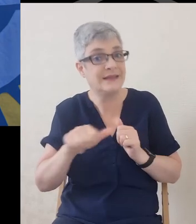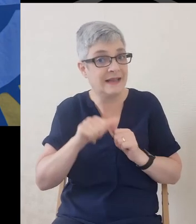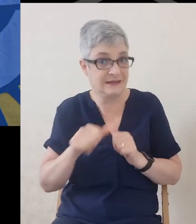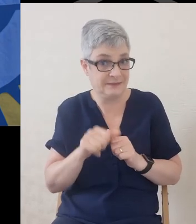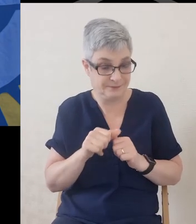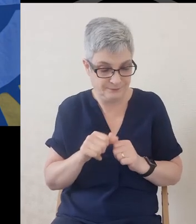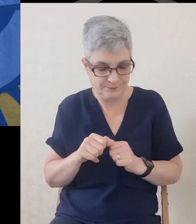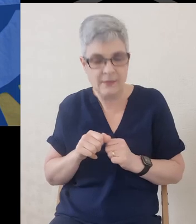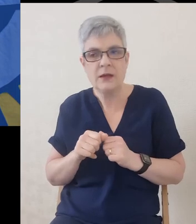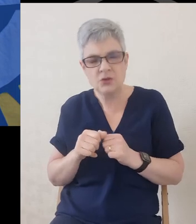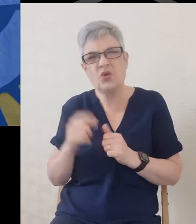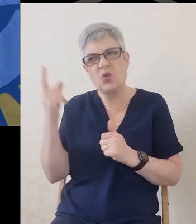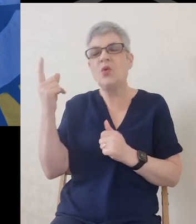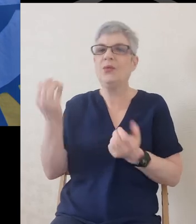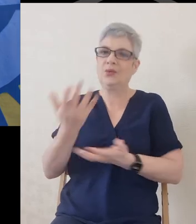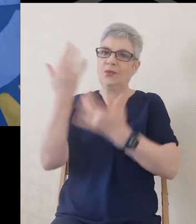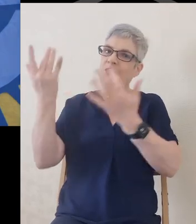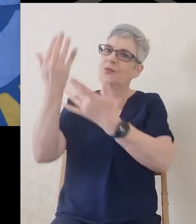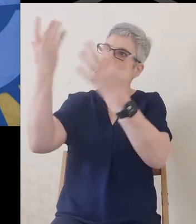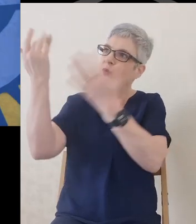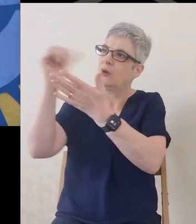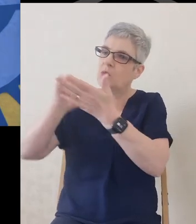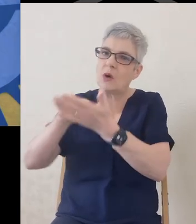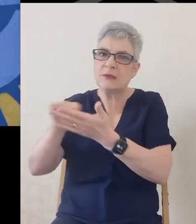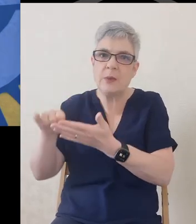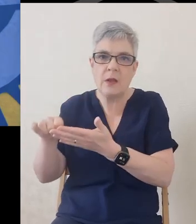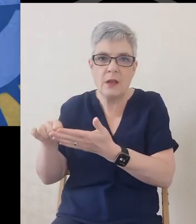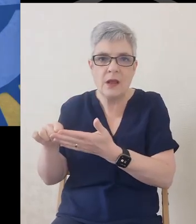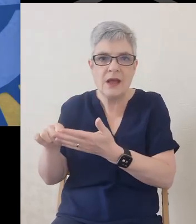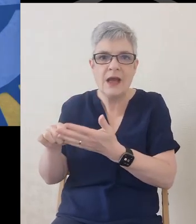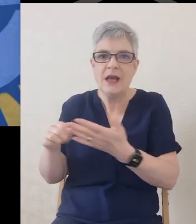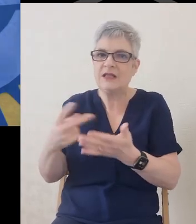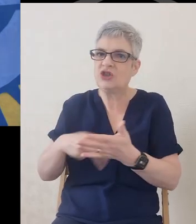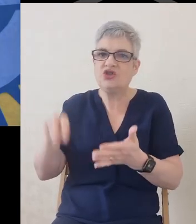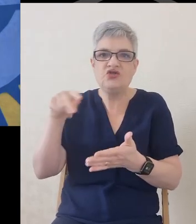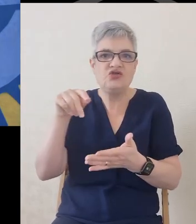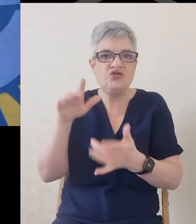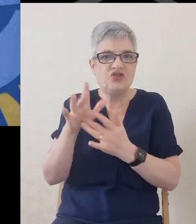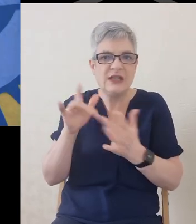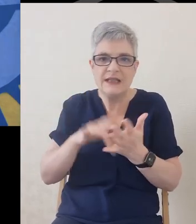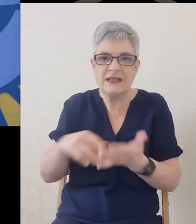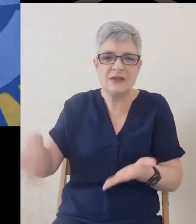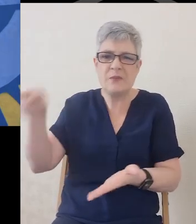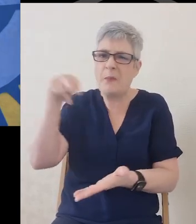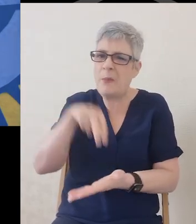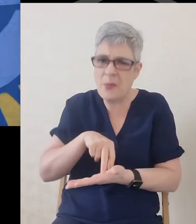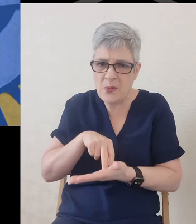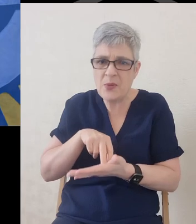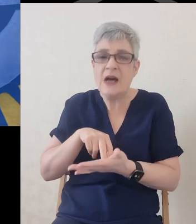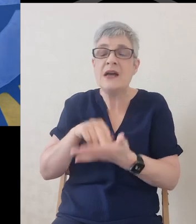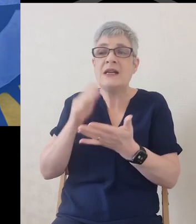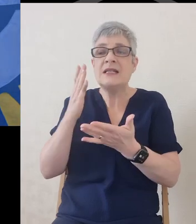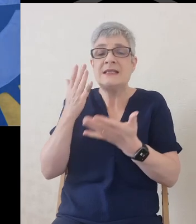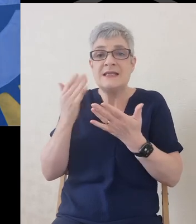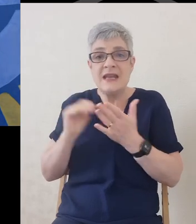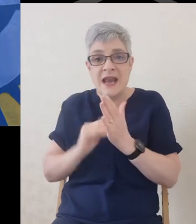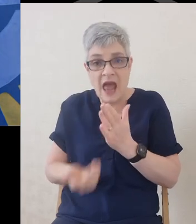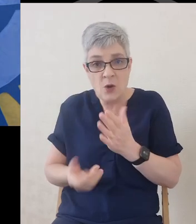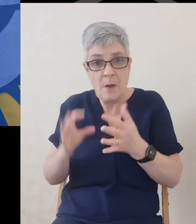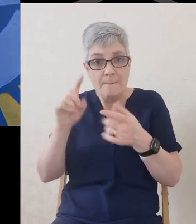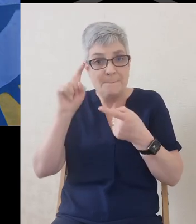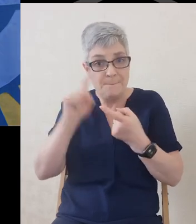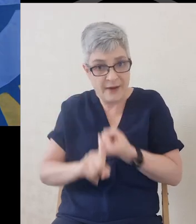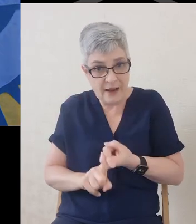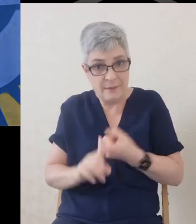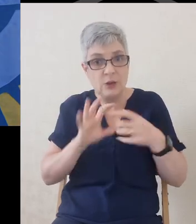And here's some of the glory of the gospel, that the risen Jesus, who is now permanently united with us